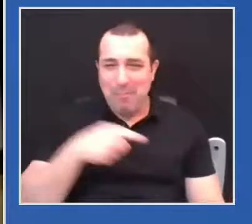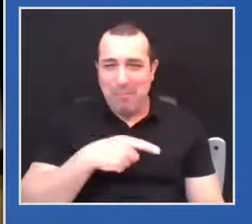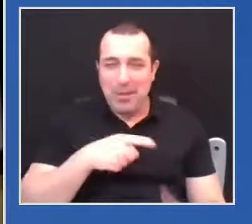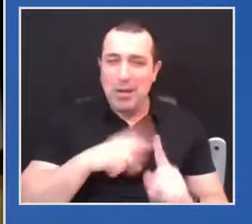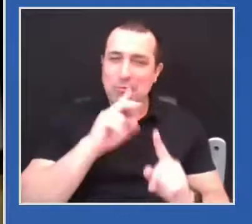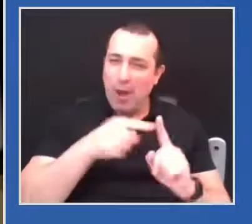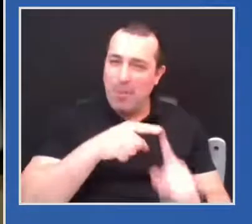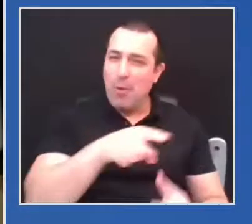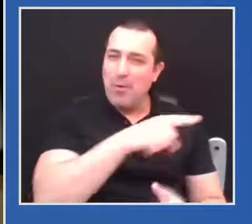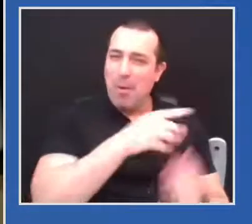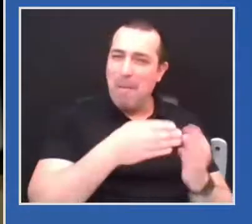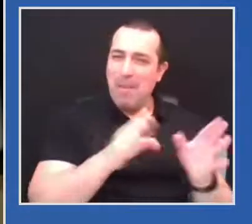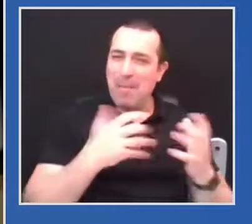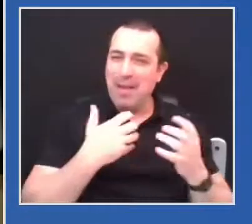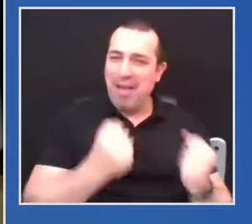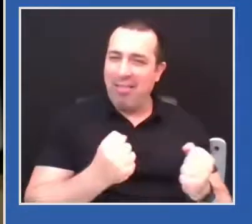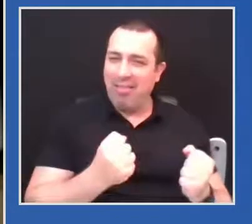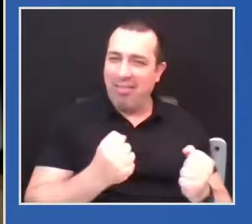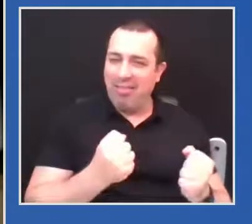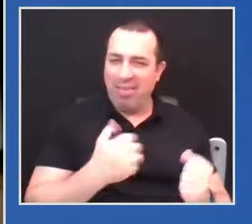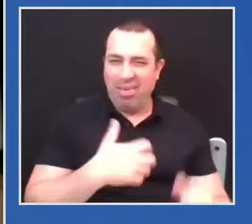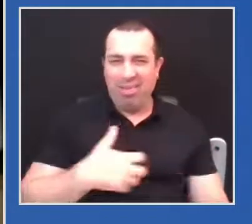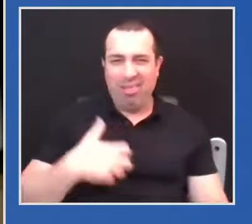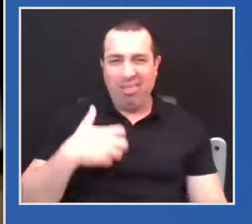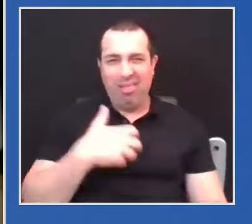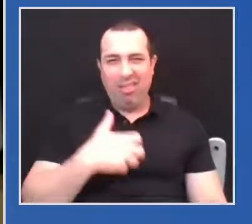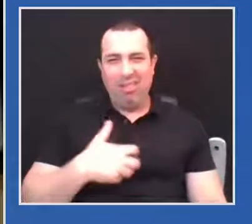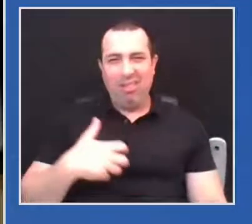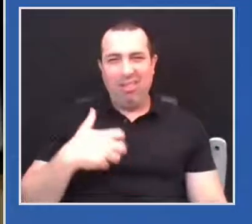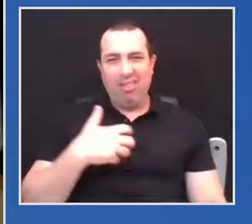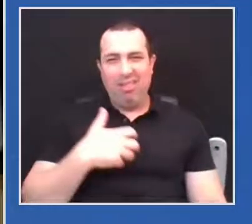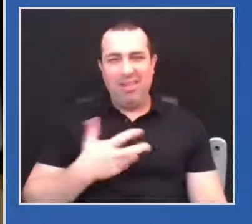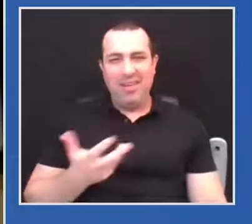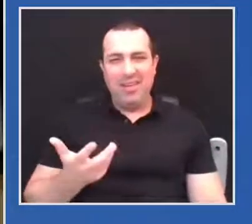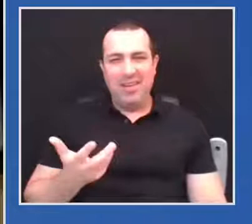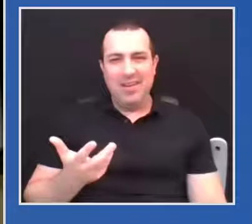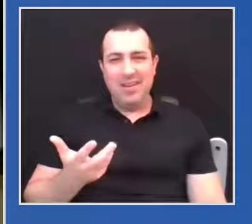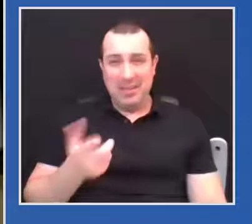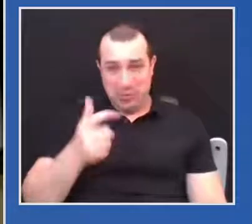Can any of you ever remember anything like that in a presidential campaign with a mainstream candidate?